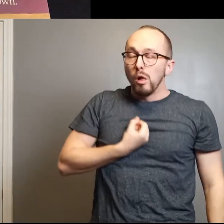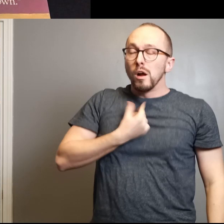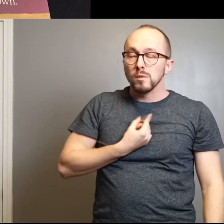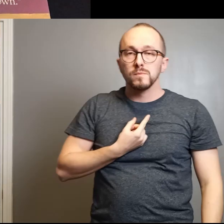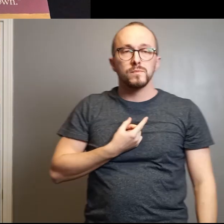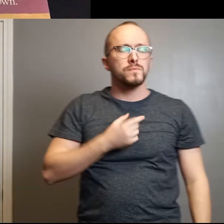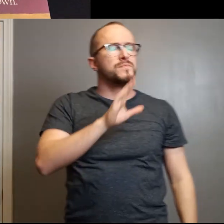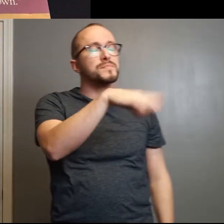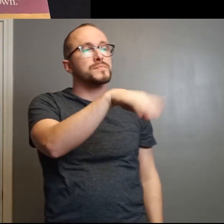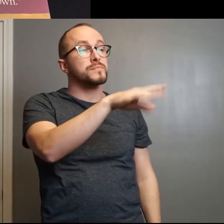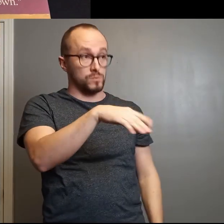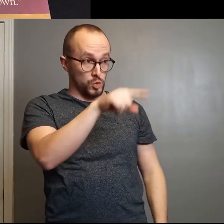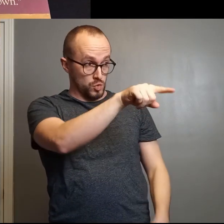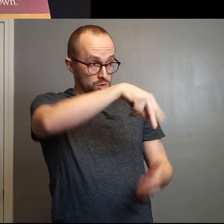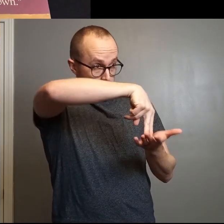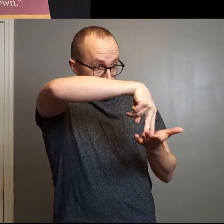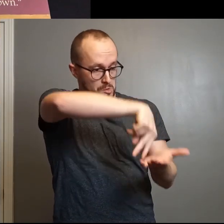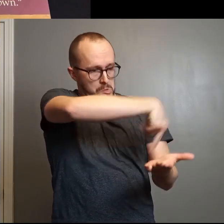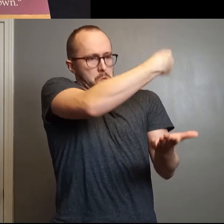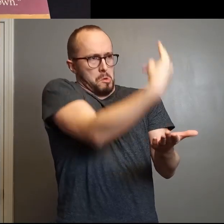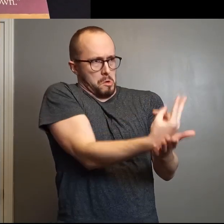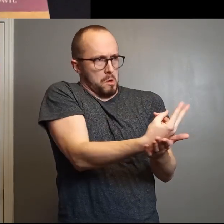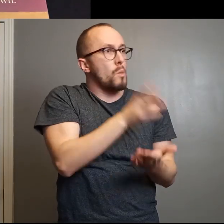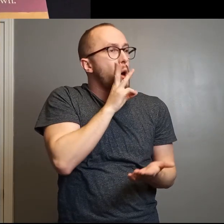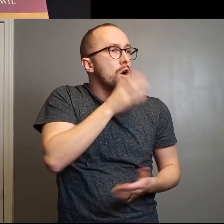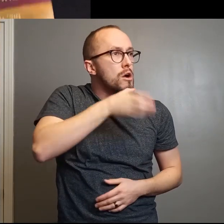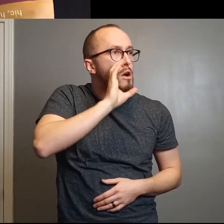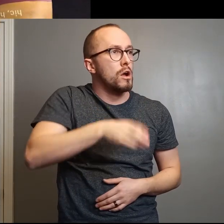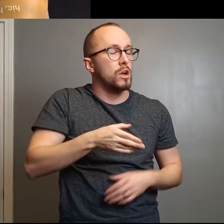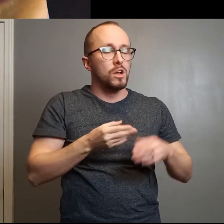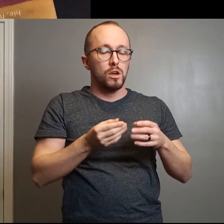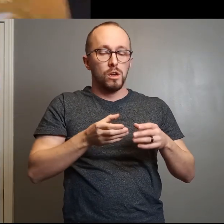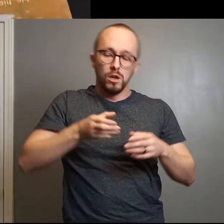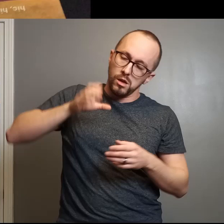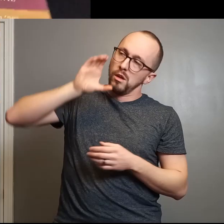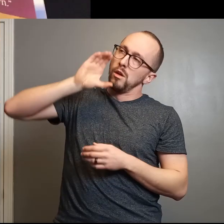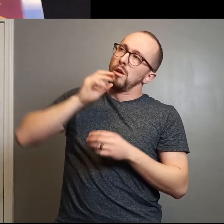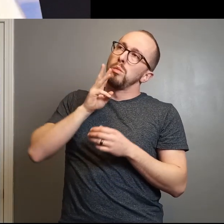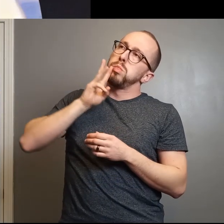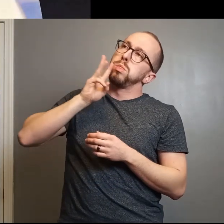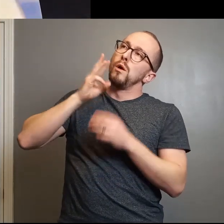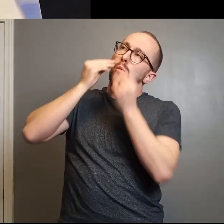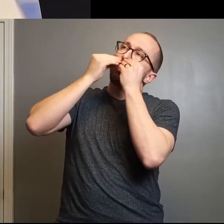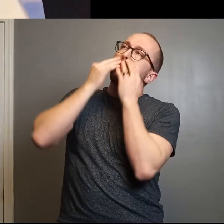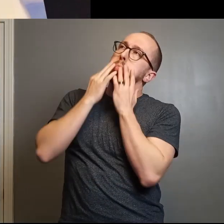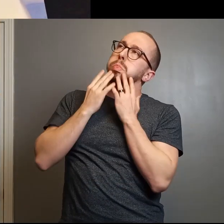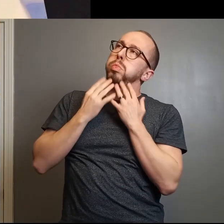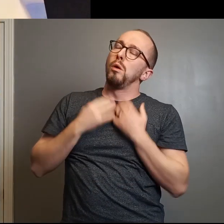water. Upside down. Hic, hic, hic. Hic, hic, hic.